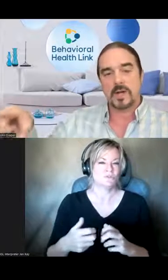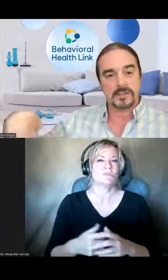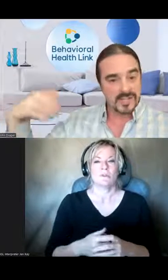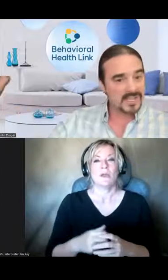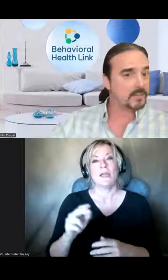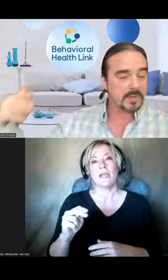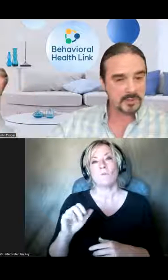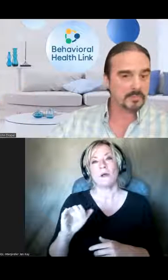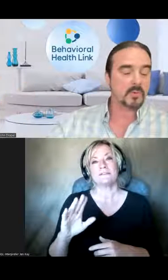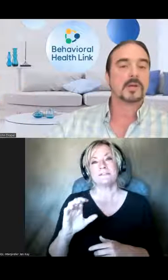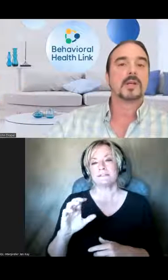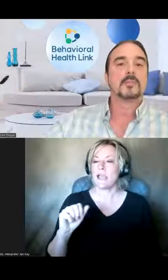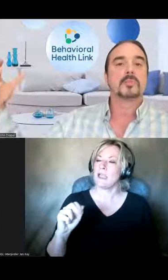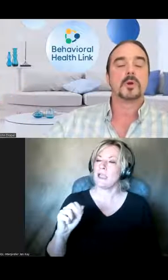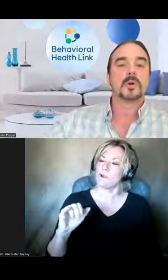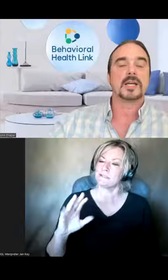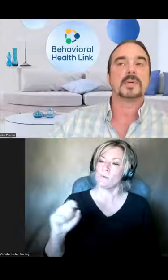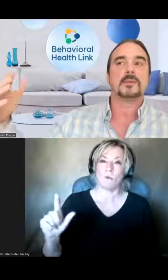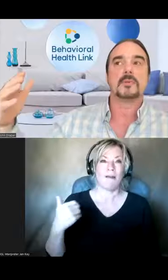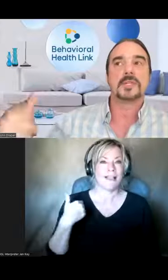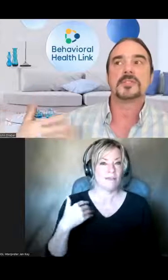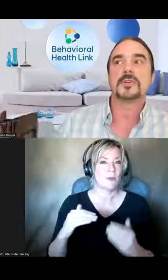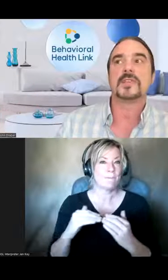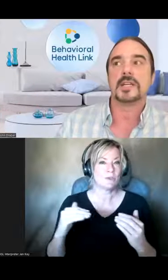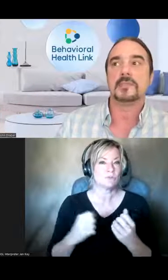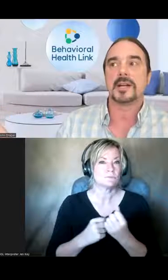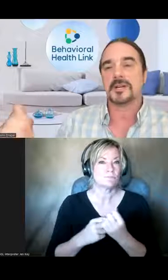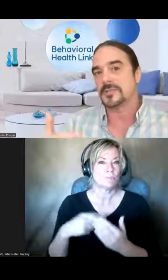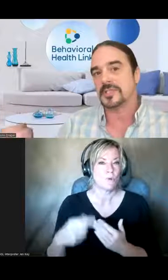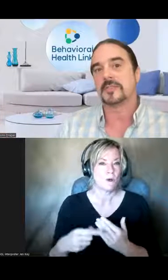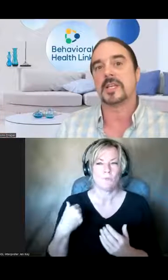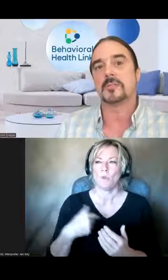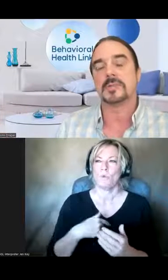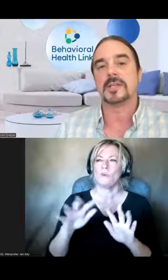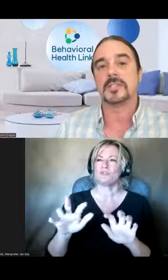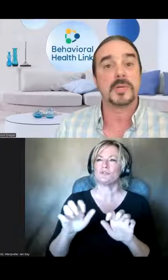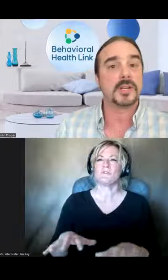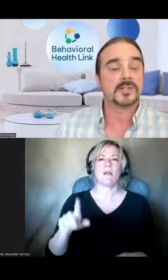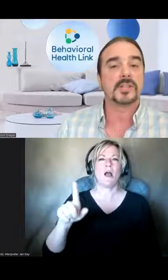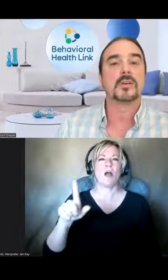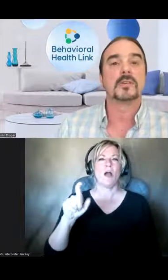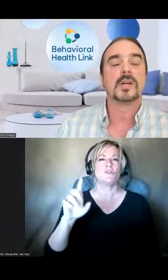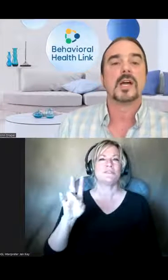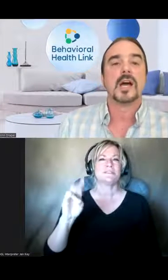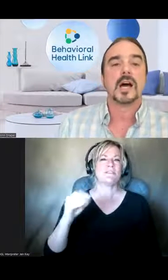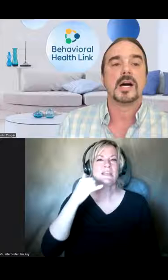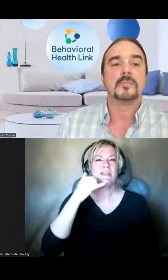NYC Well does have a peer support program, and when we surveyed about 170 helplines 3 years